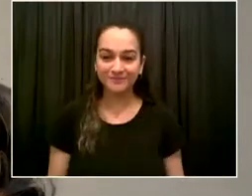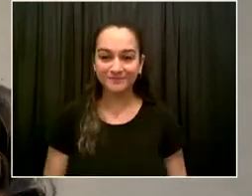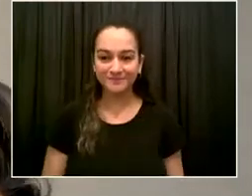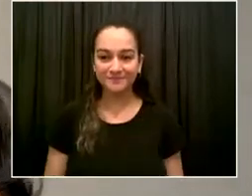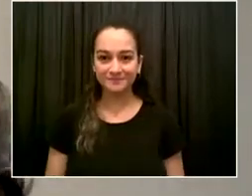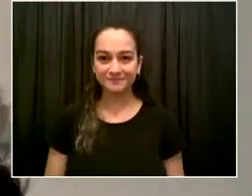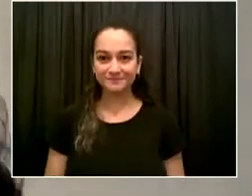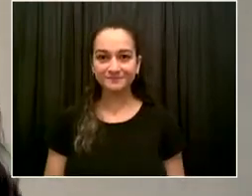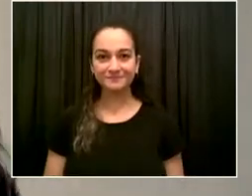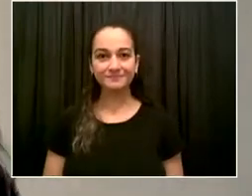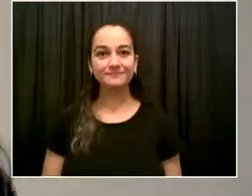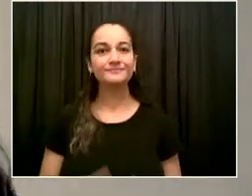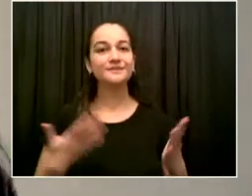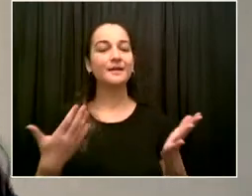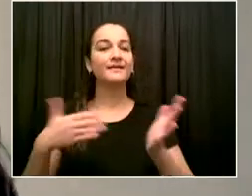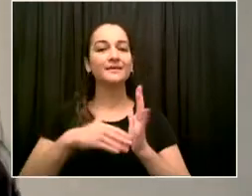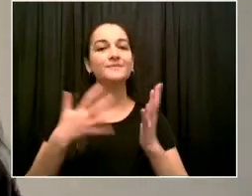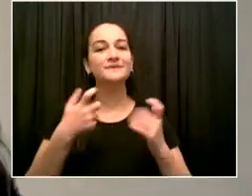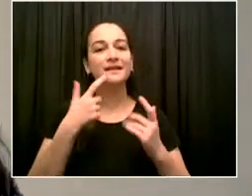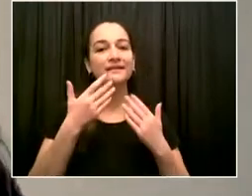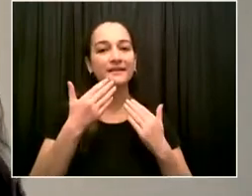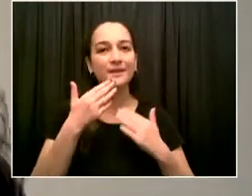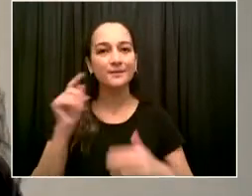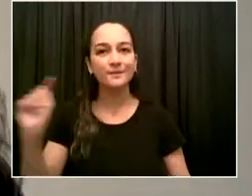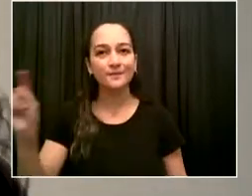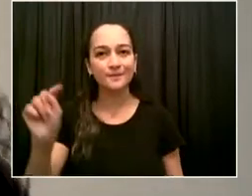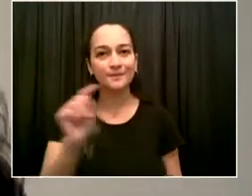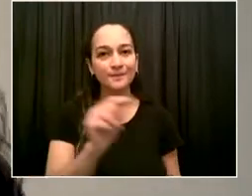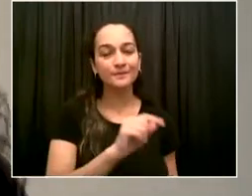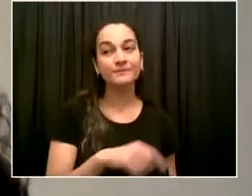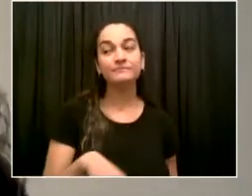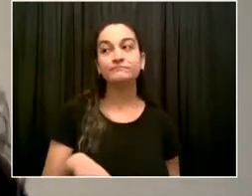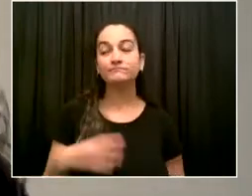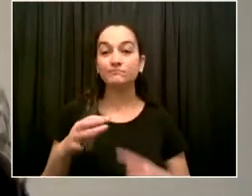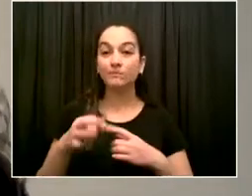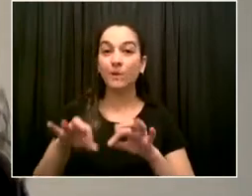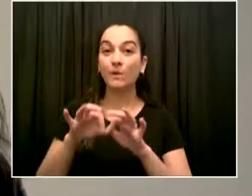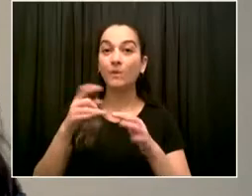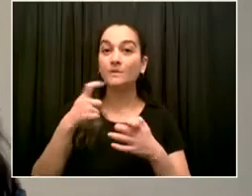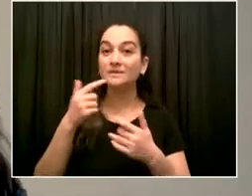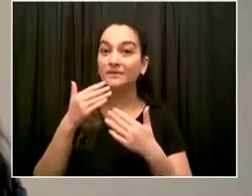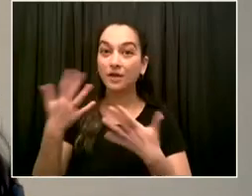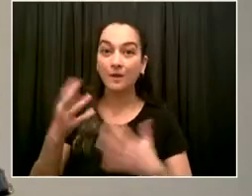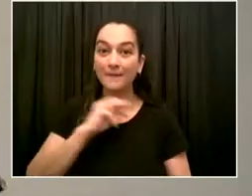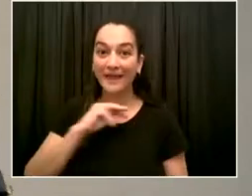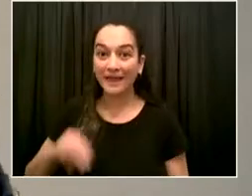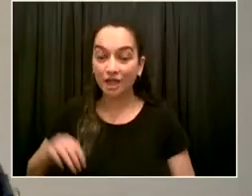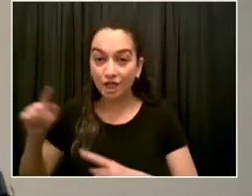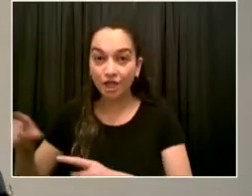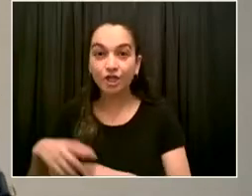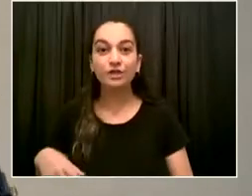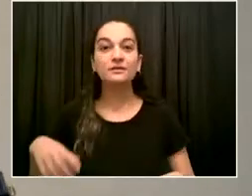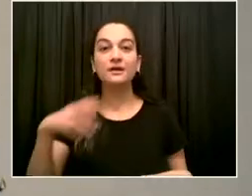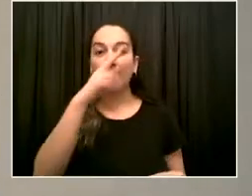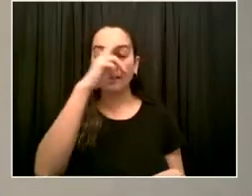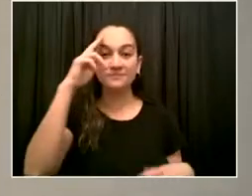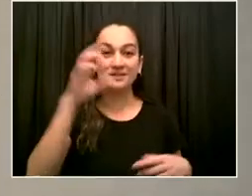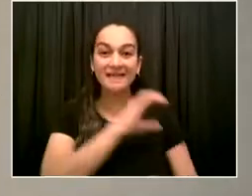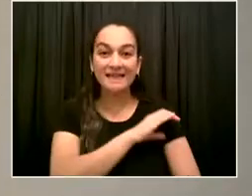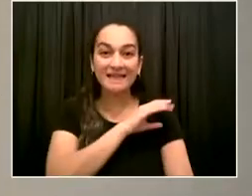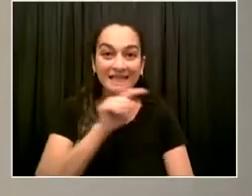the Mayor's Office of Media and Entertainment for all of the incredible work that it did to make sure that